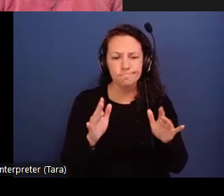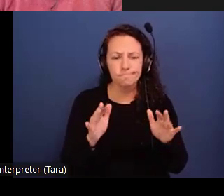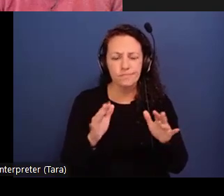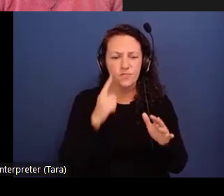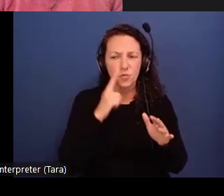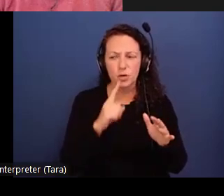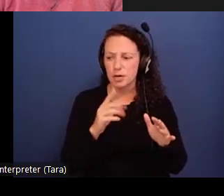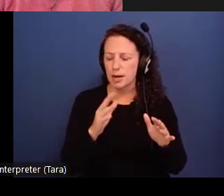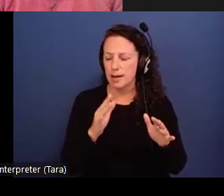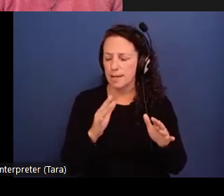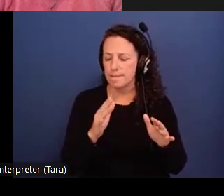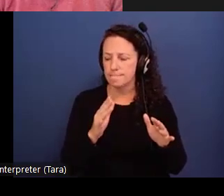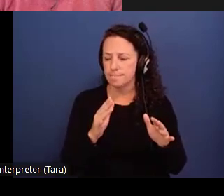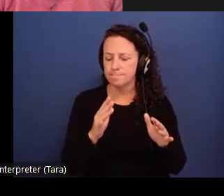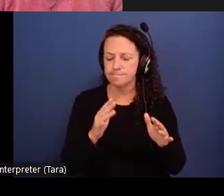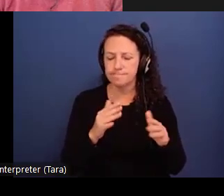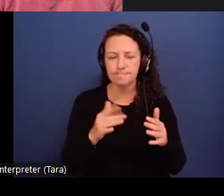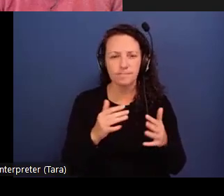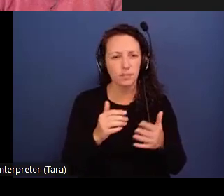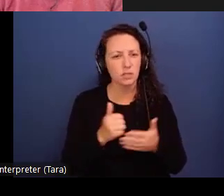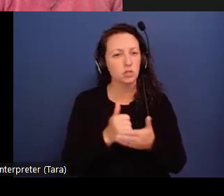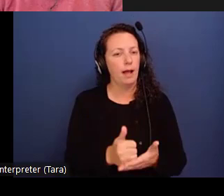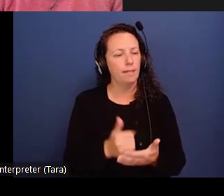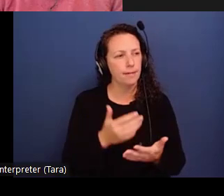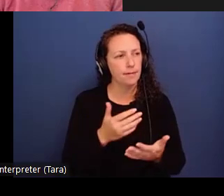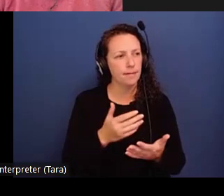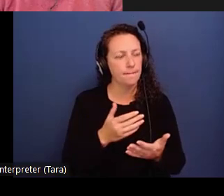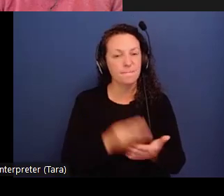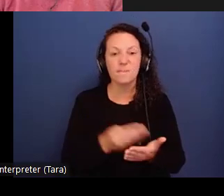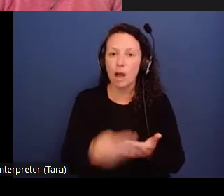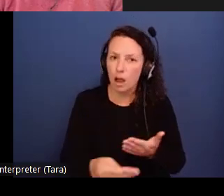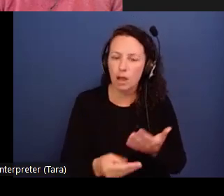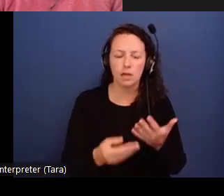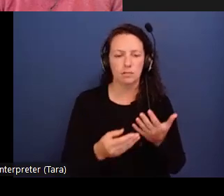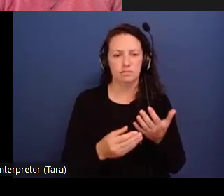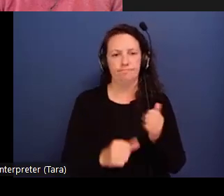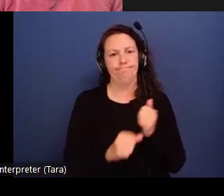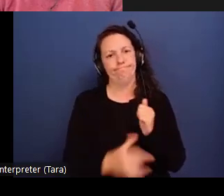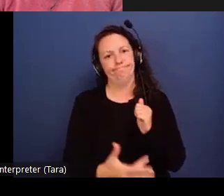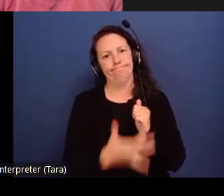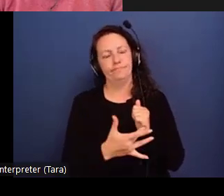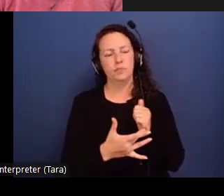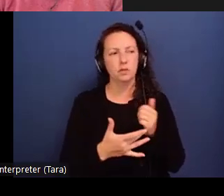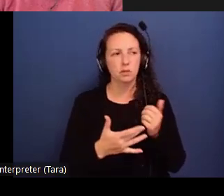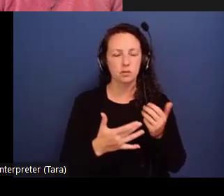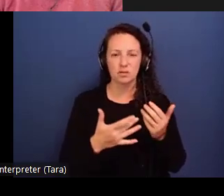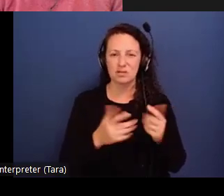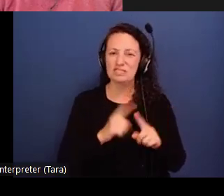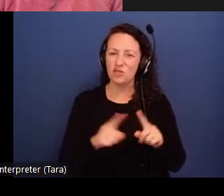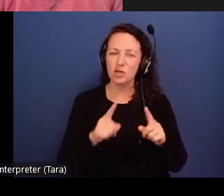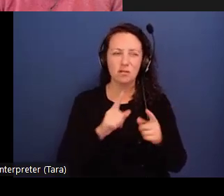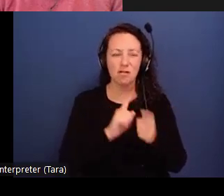um help you with buying the assistive technology and accommodations you might need as